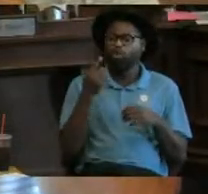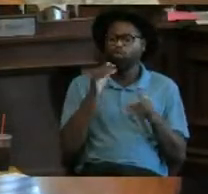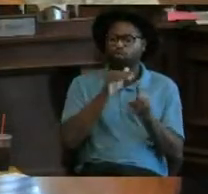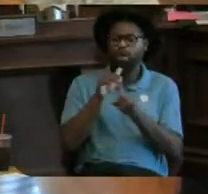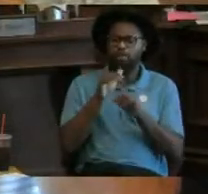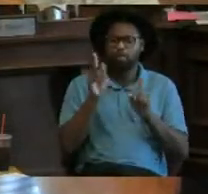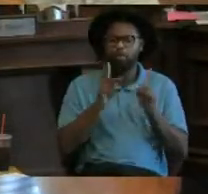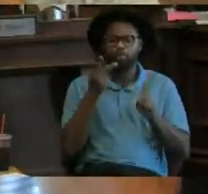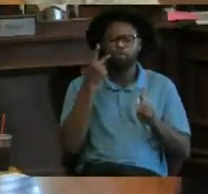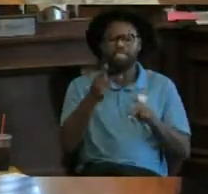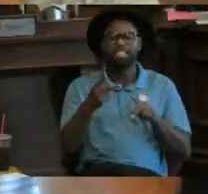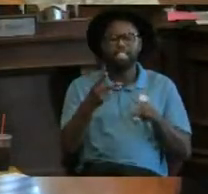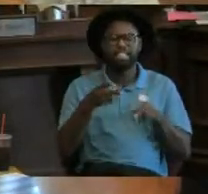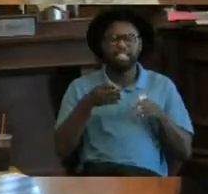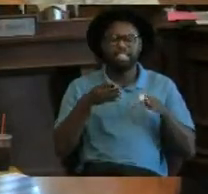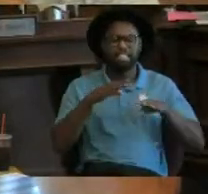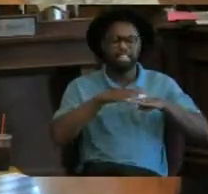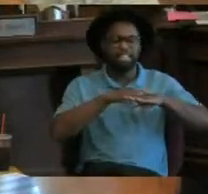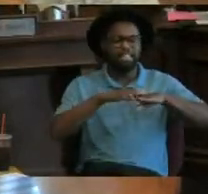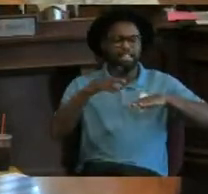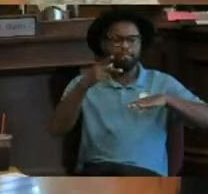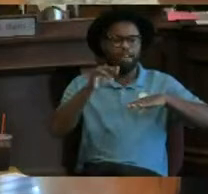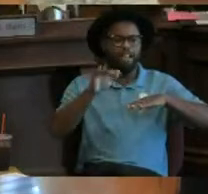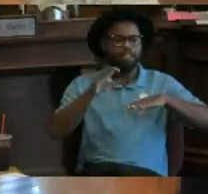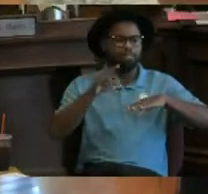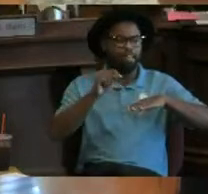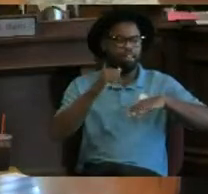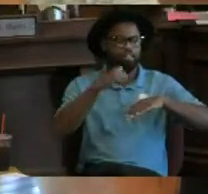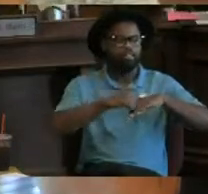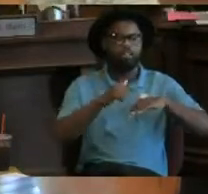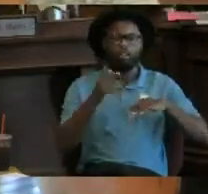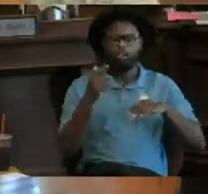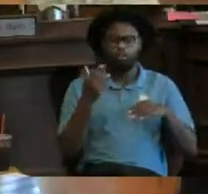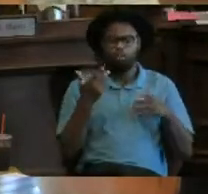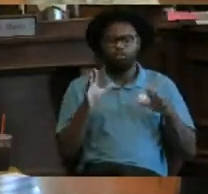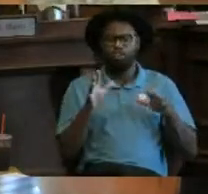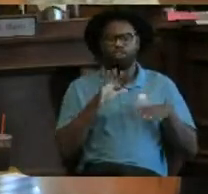the paving, we're done with the hard stuff.